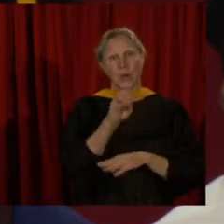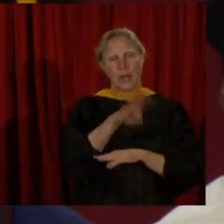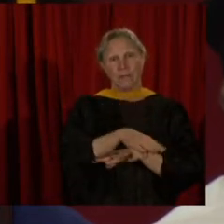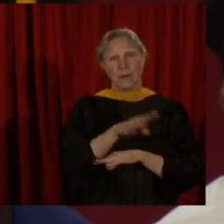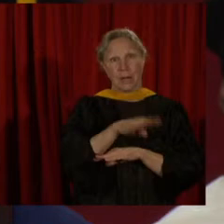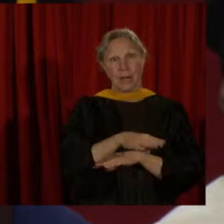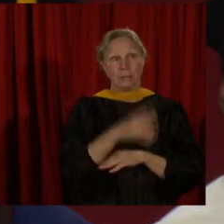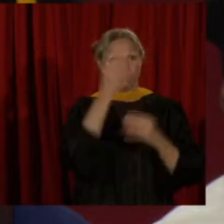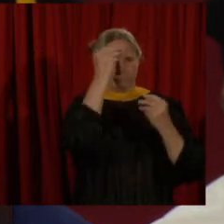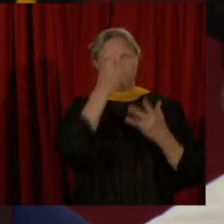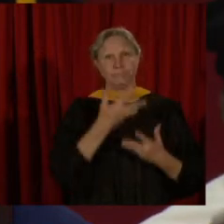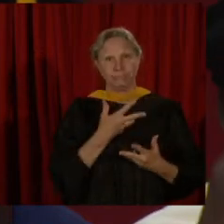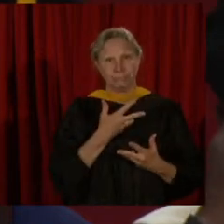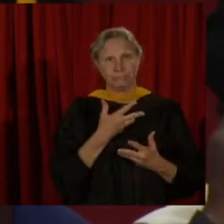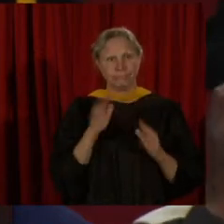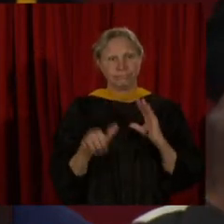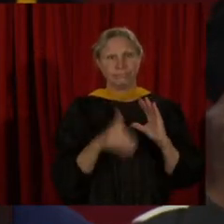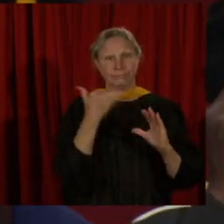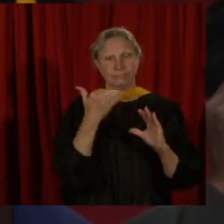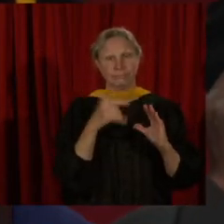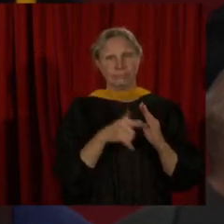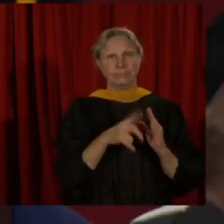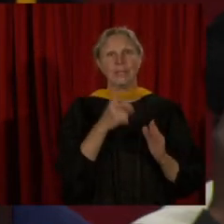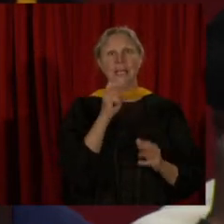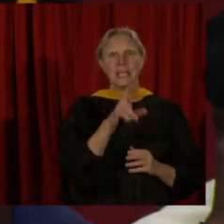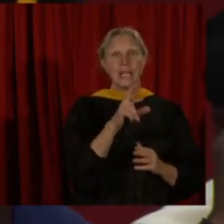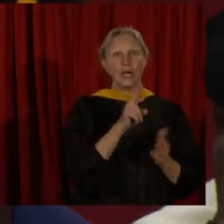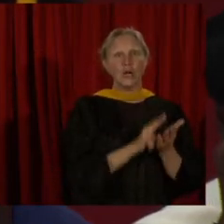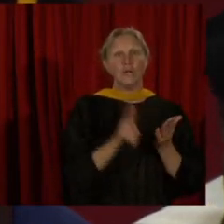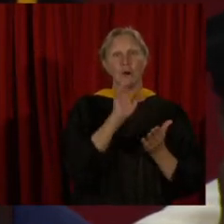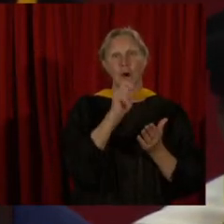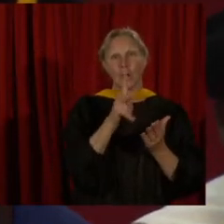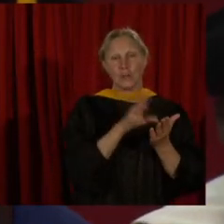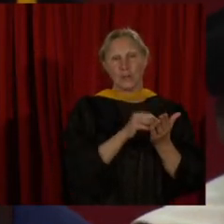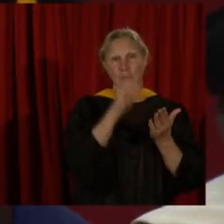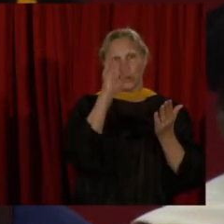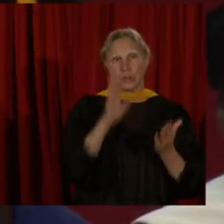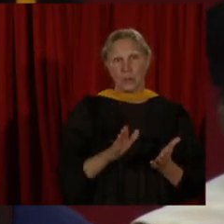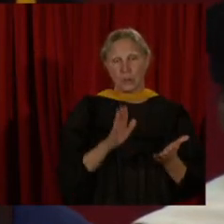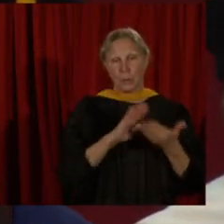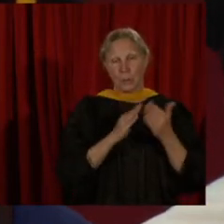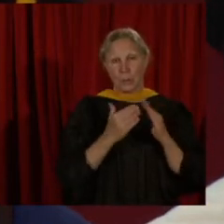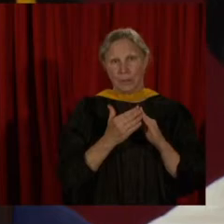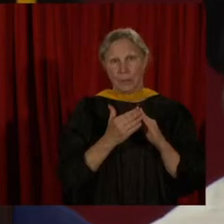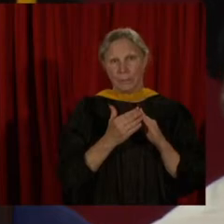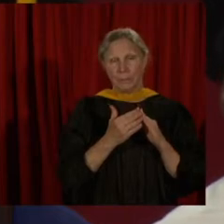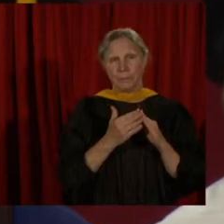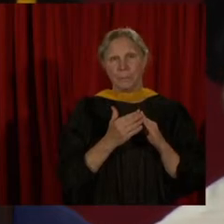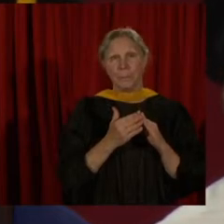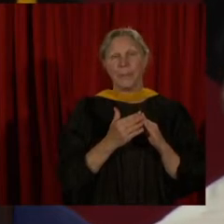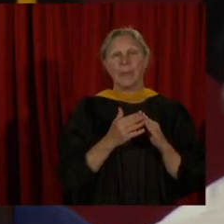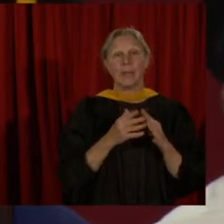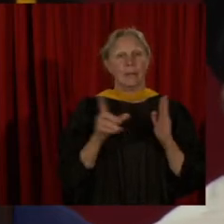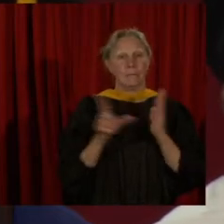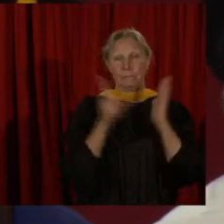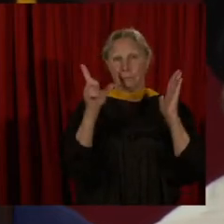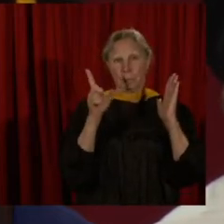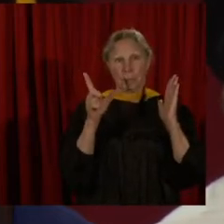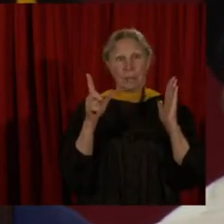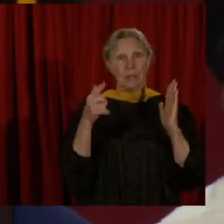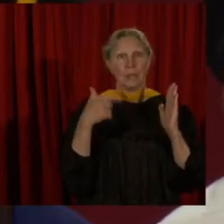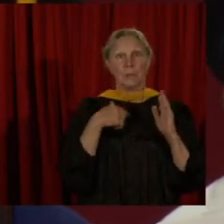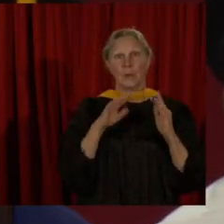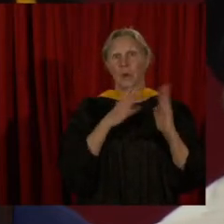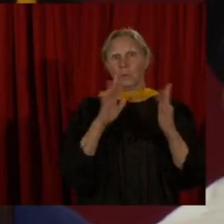we got the email that began with, "Dear University of Arkansas community." Effective immediately, we were